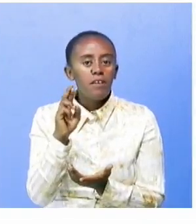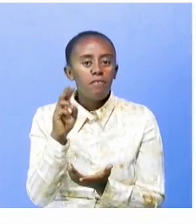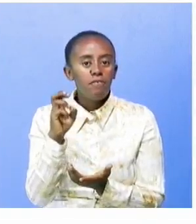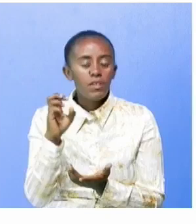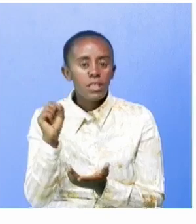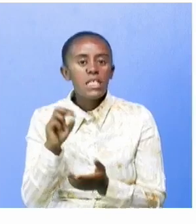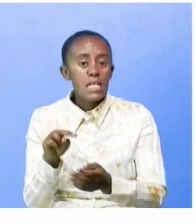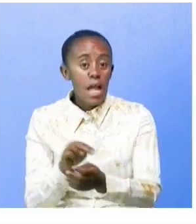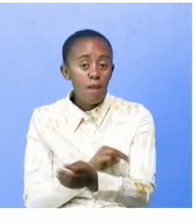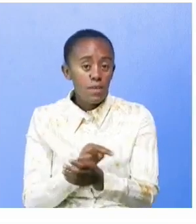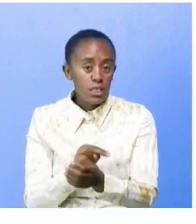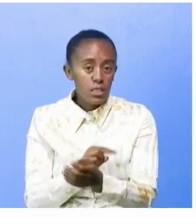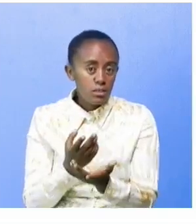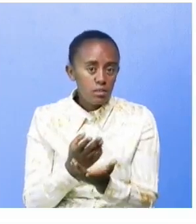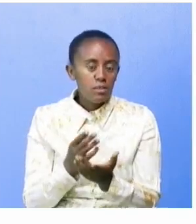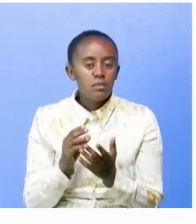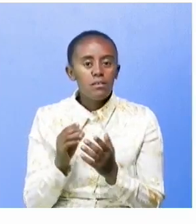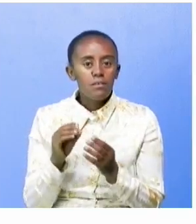activities